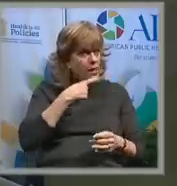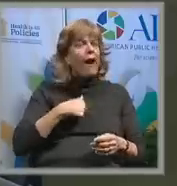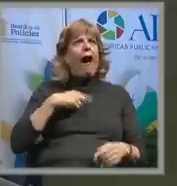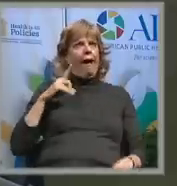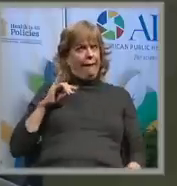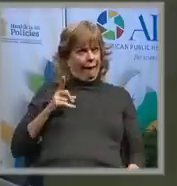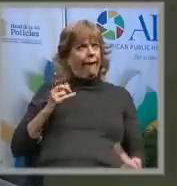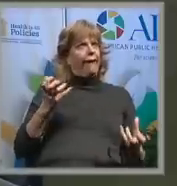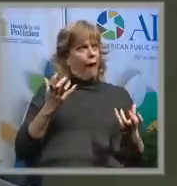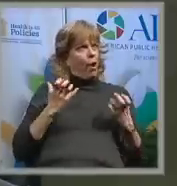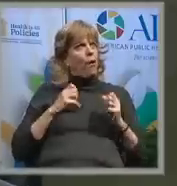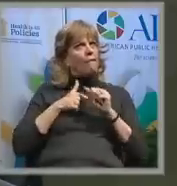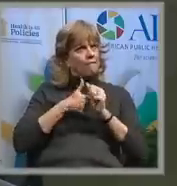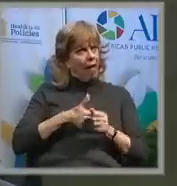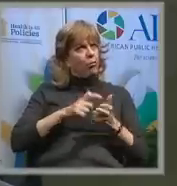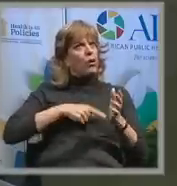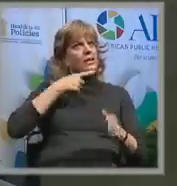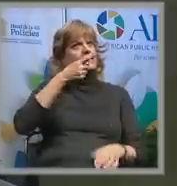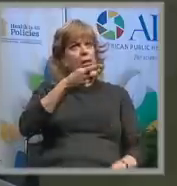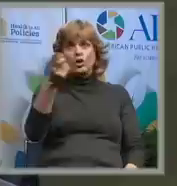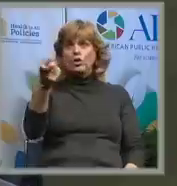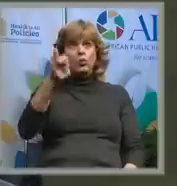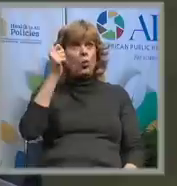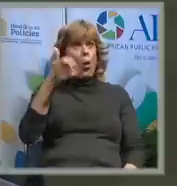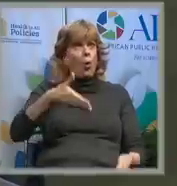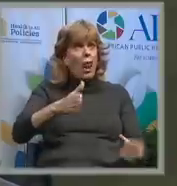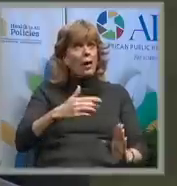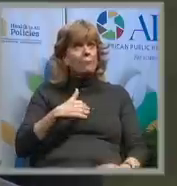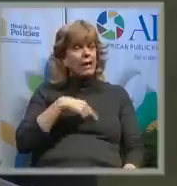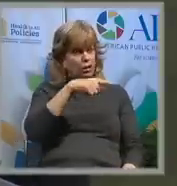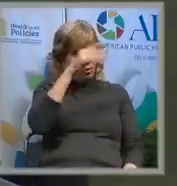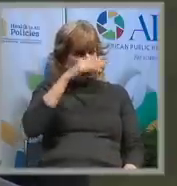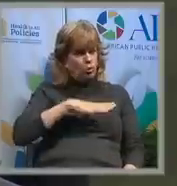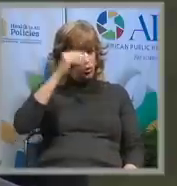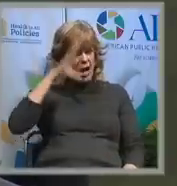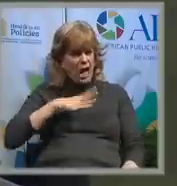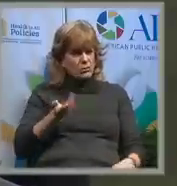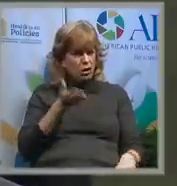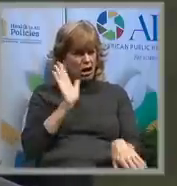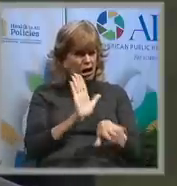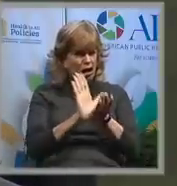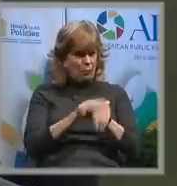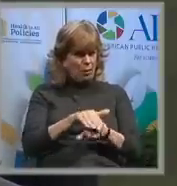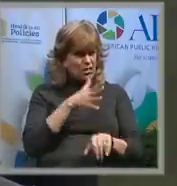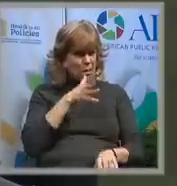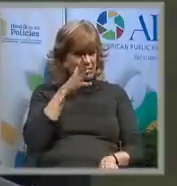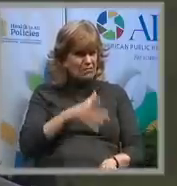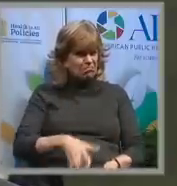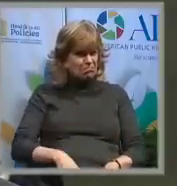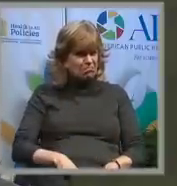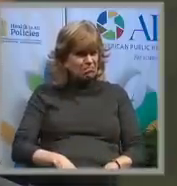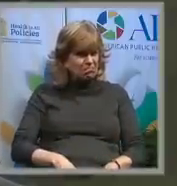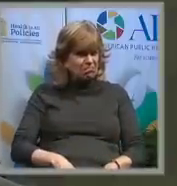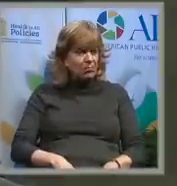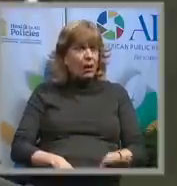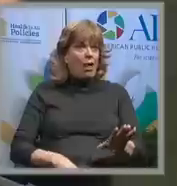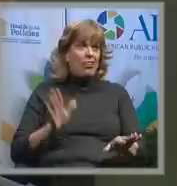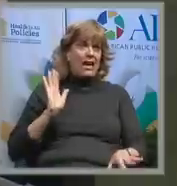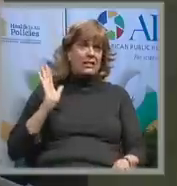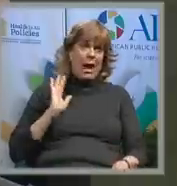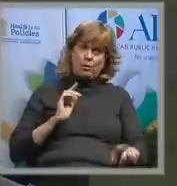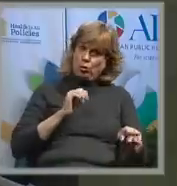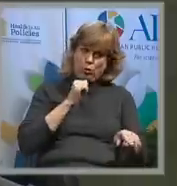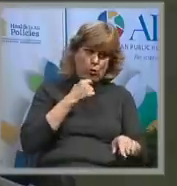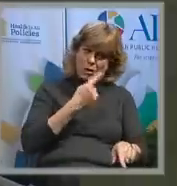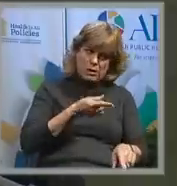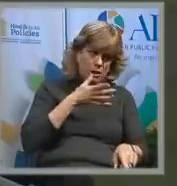now I want to do what he says, and you won't let me. You guys are hypocrites. Now, at that time, you did not